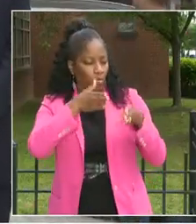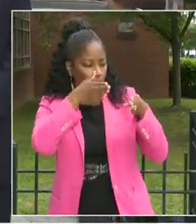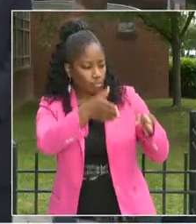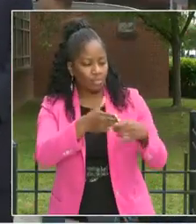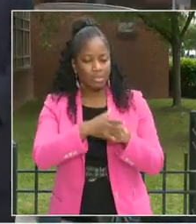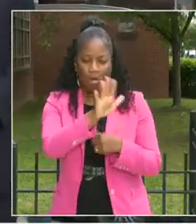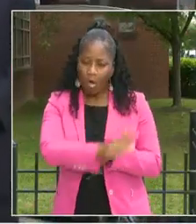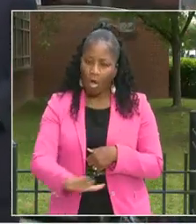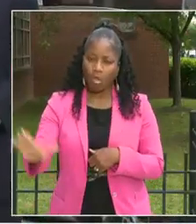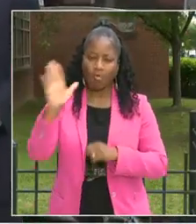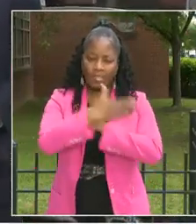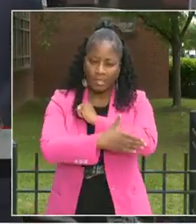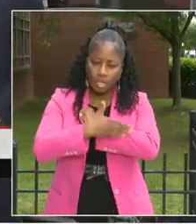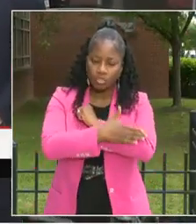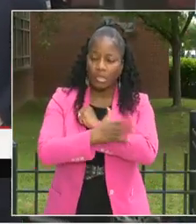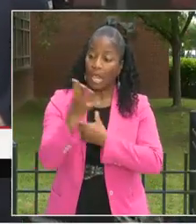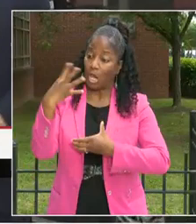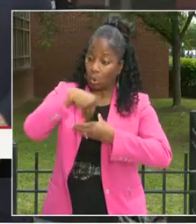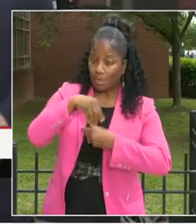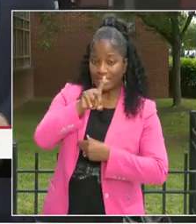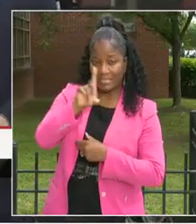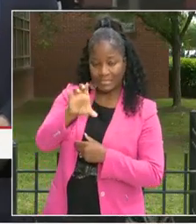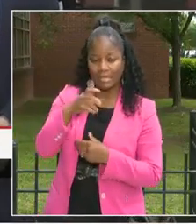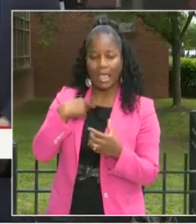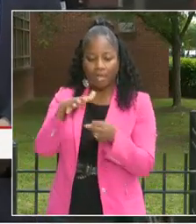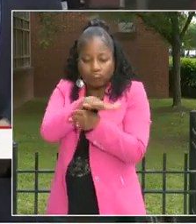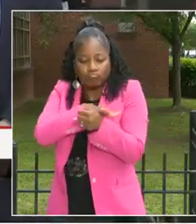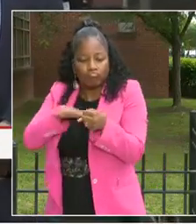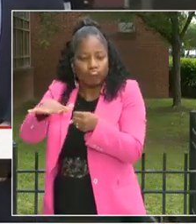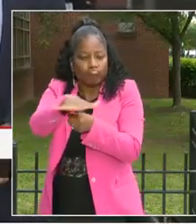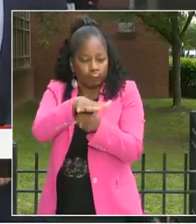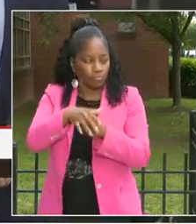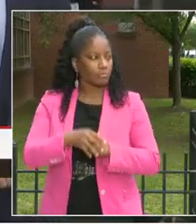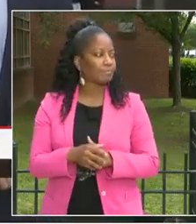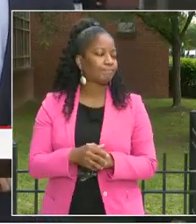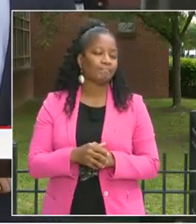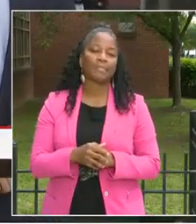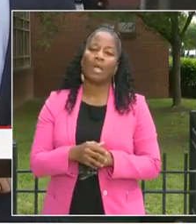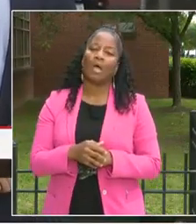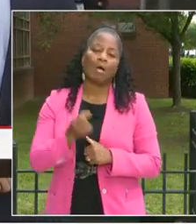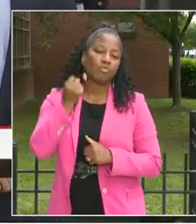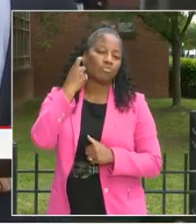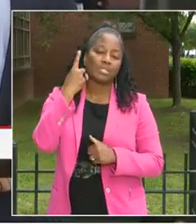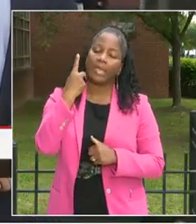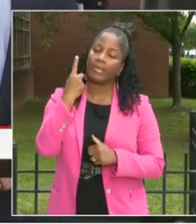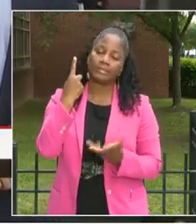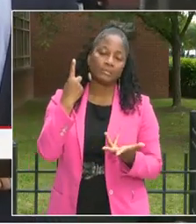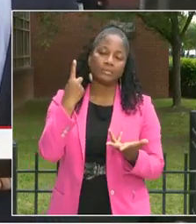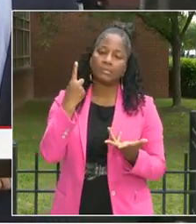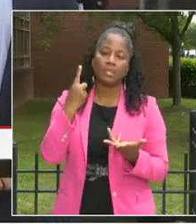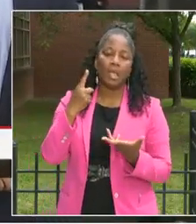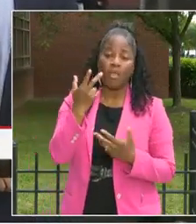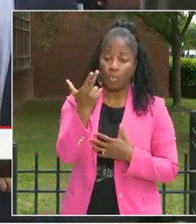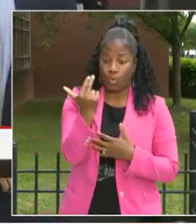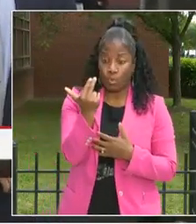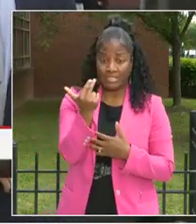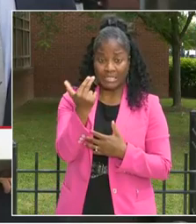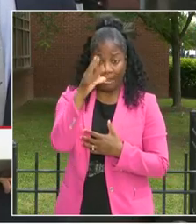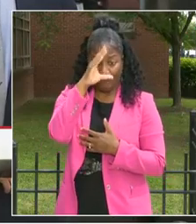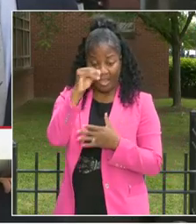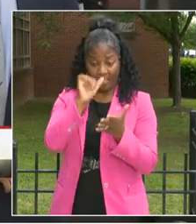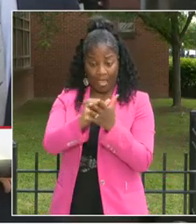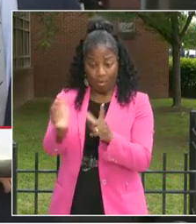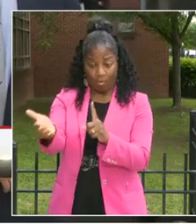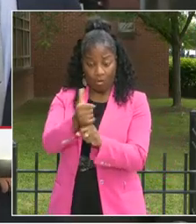around the country, including D.C. and surrounding areas. Make no mistake, the 13 men who were indicted for